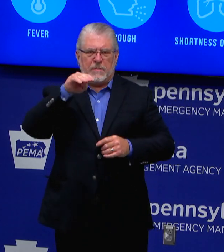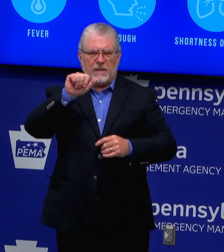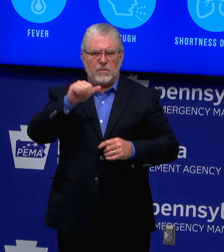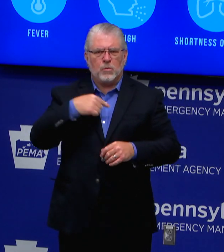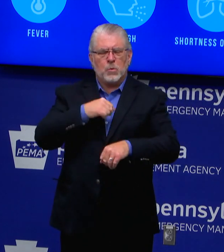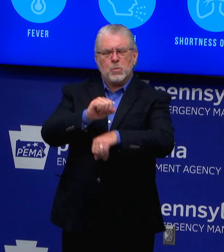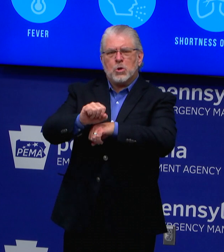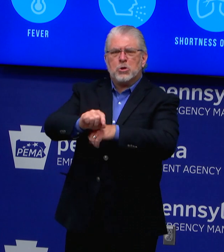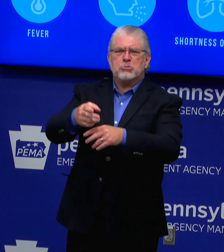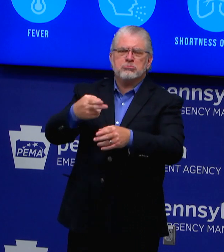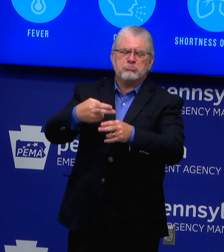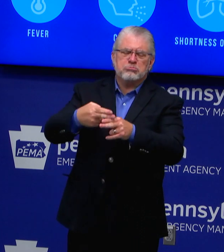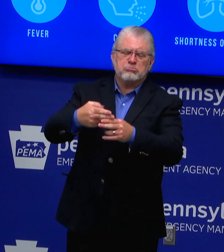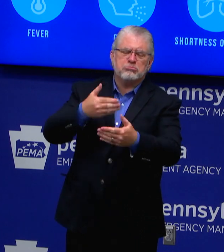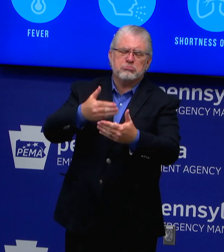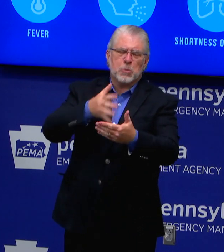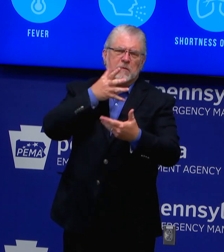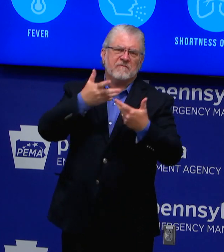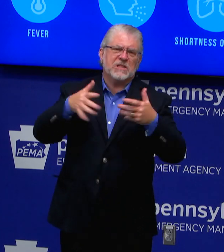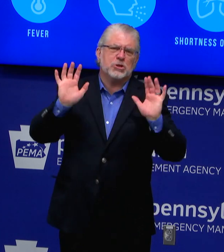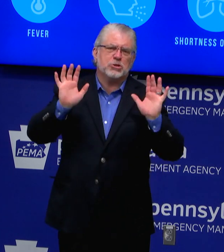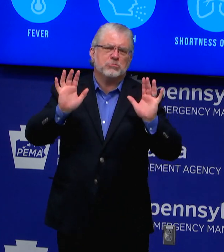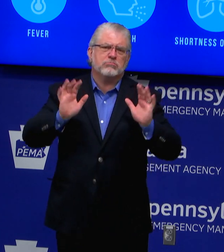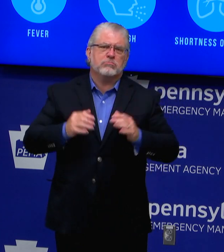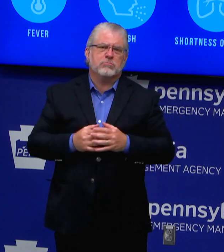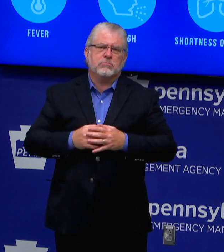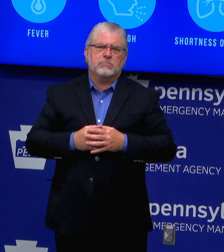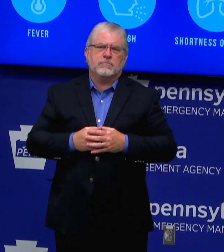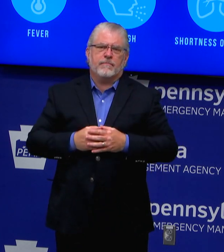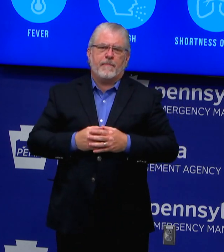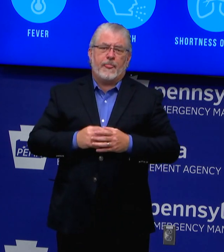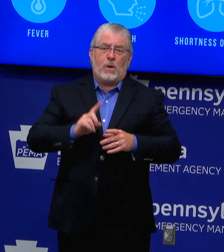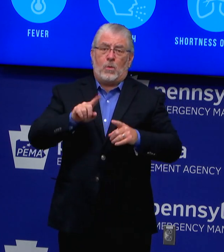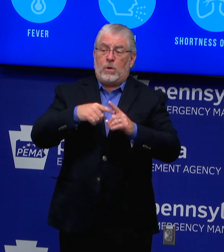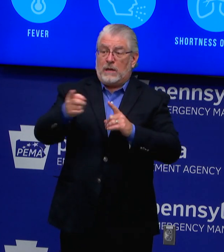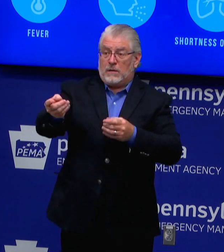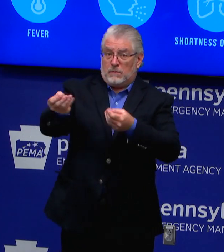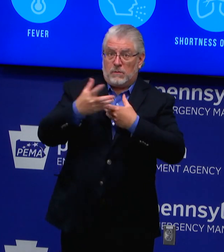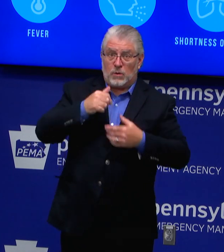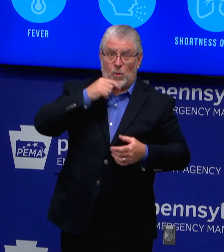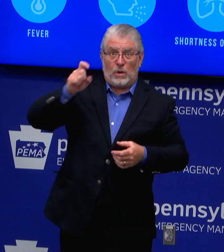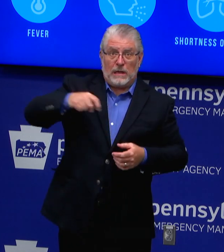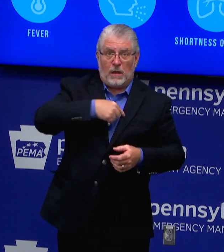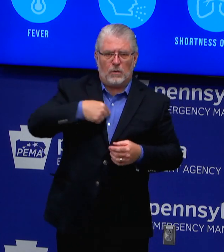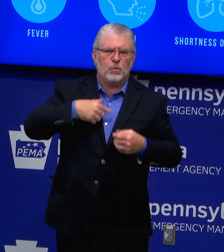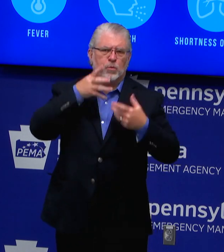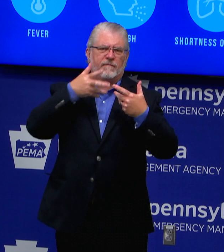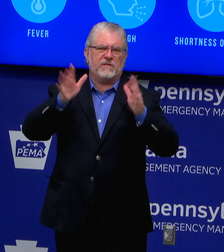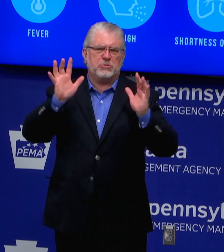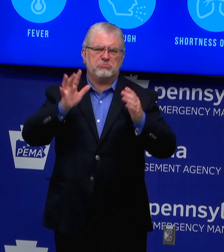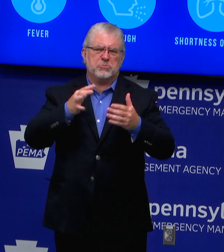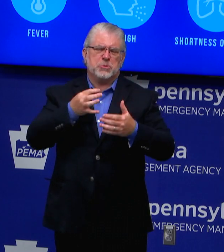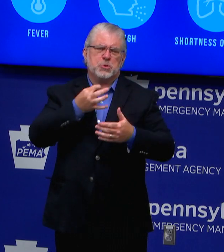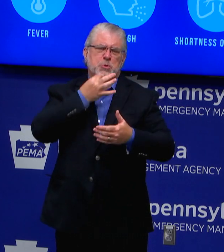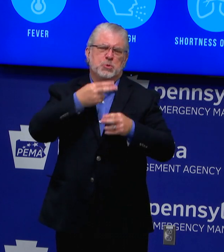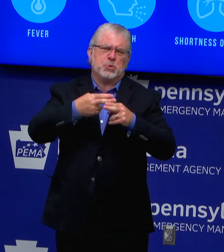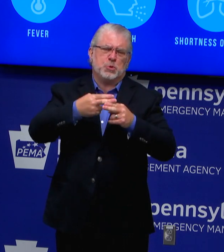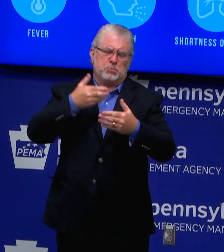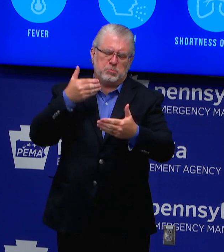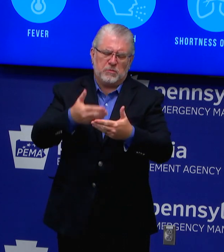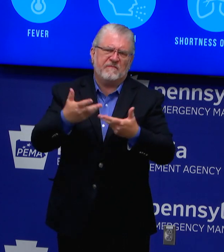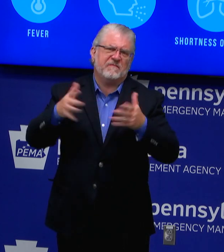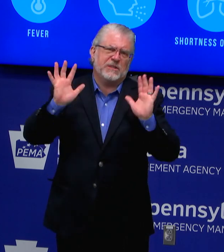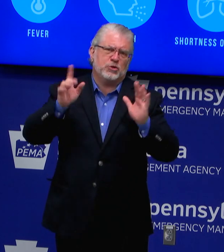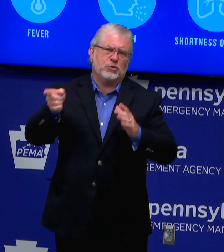done. And the facilities indicated we're no longer needed. But it probably in the very near term, within a day or two. Also